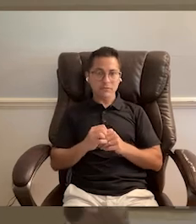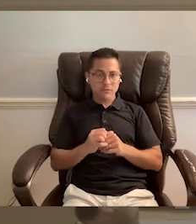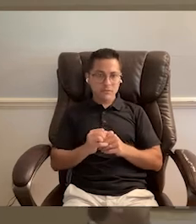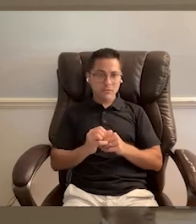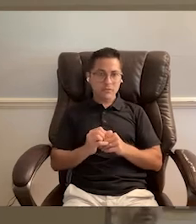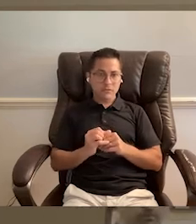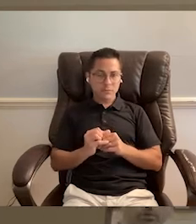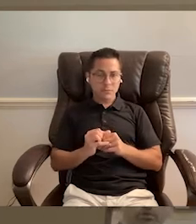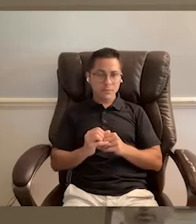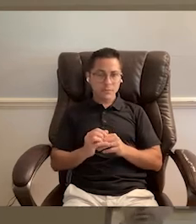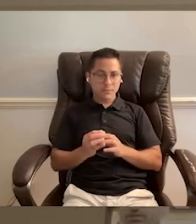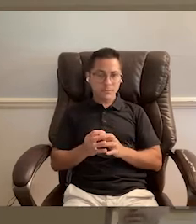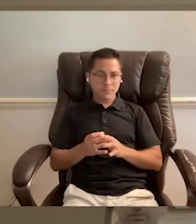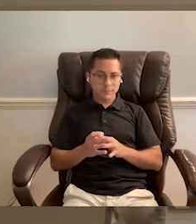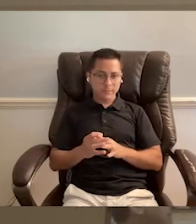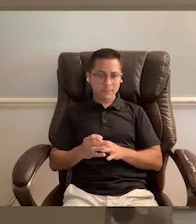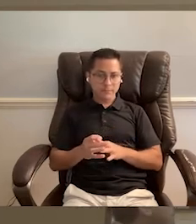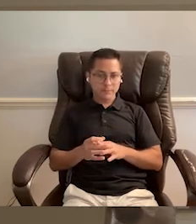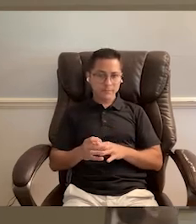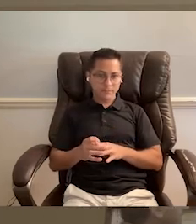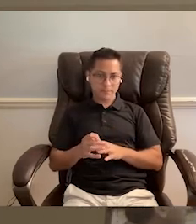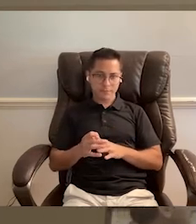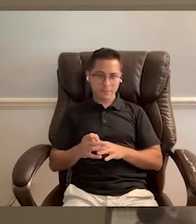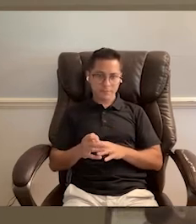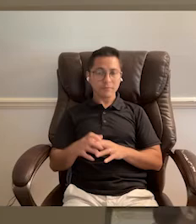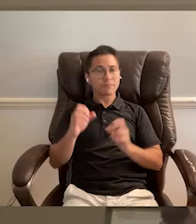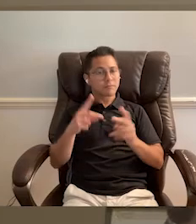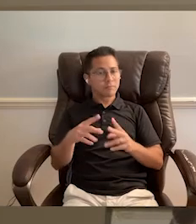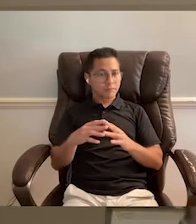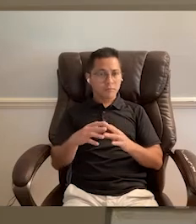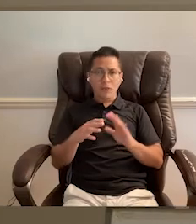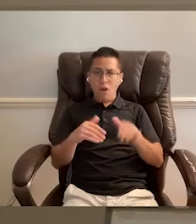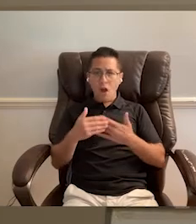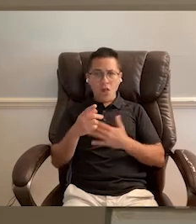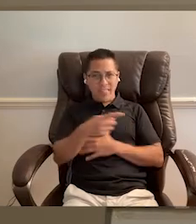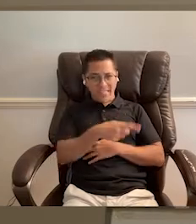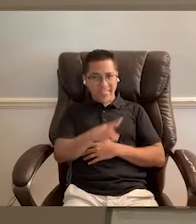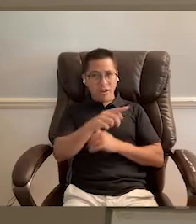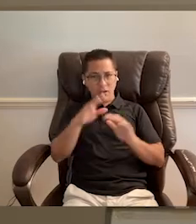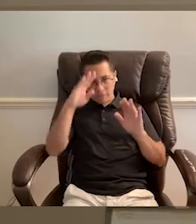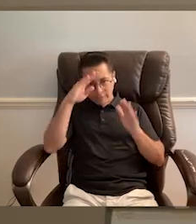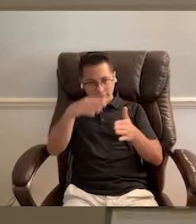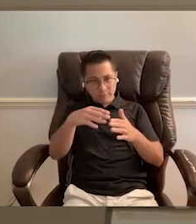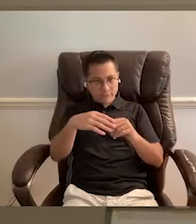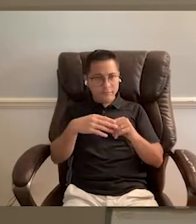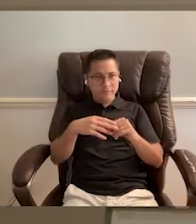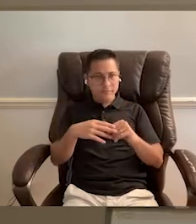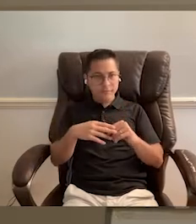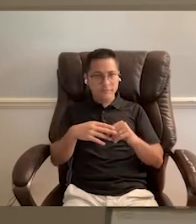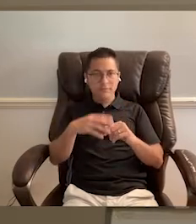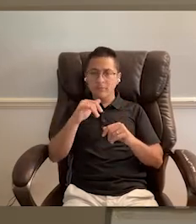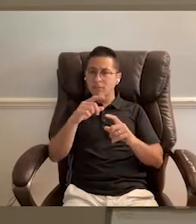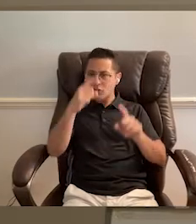can go through different levels of difficulty in this training. So they have full control of. I think I